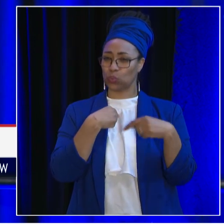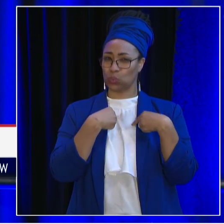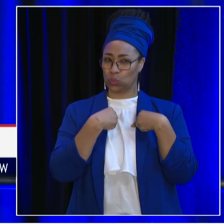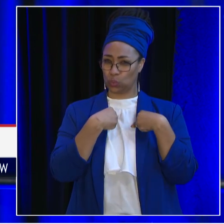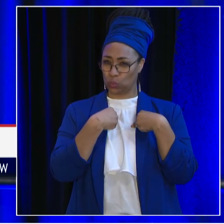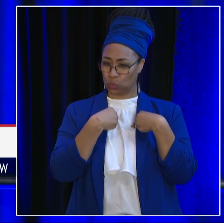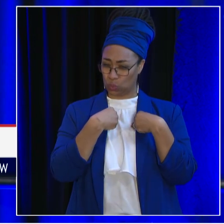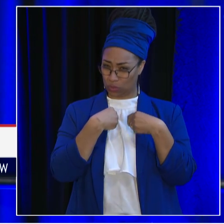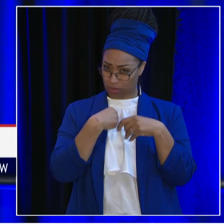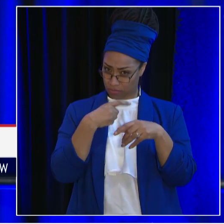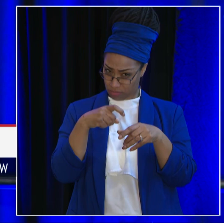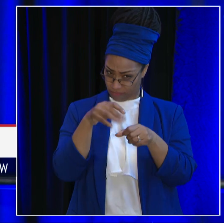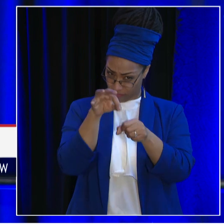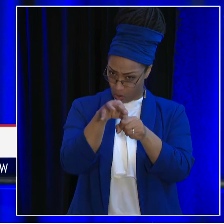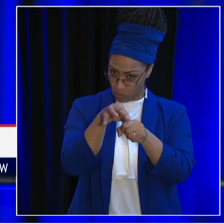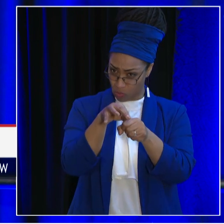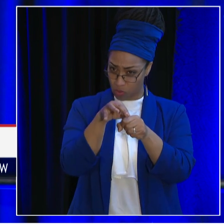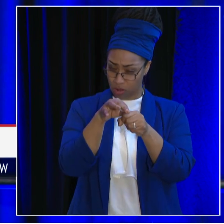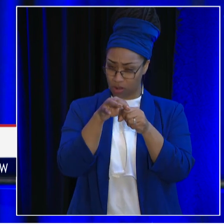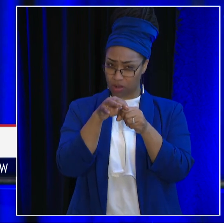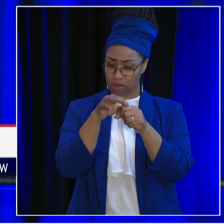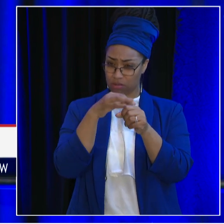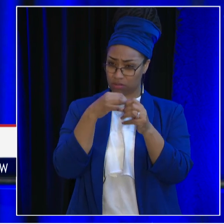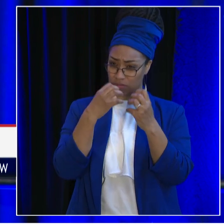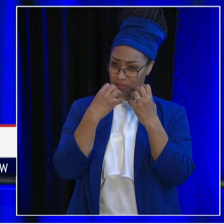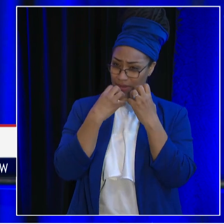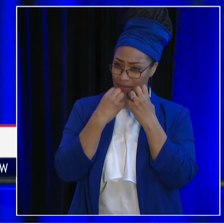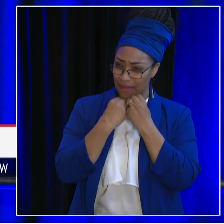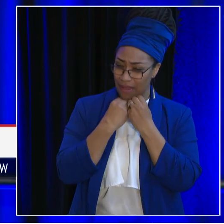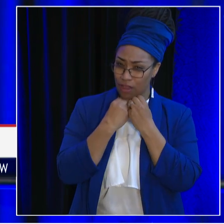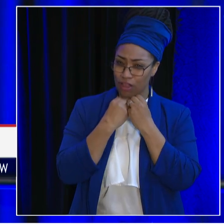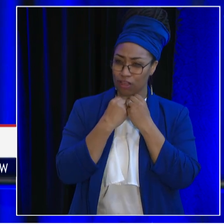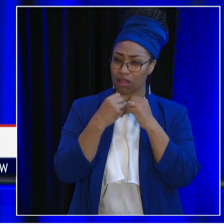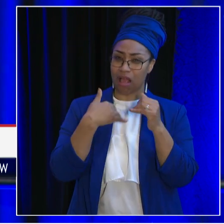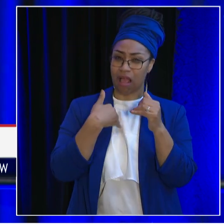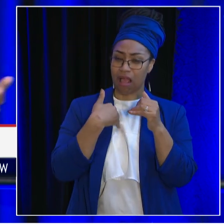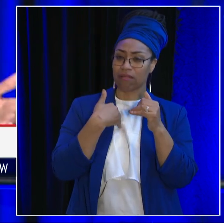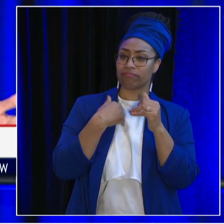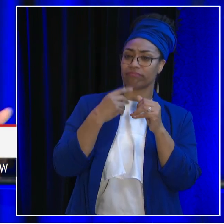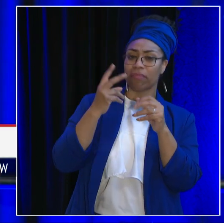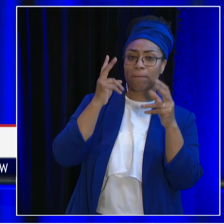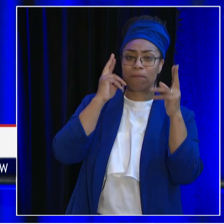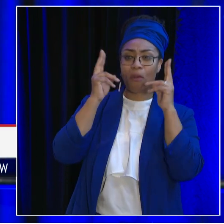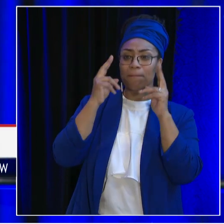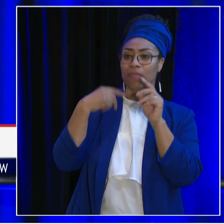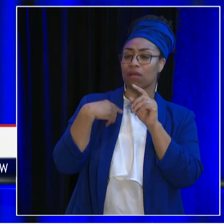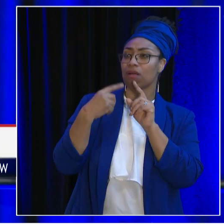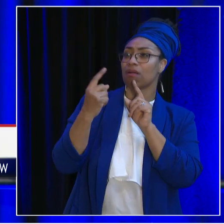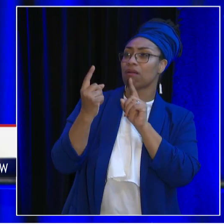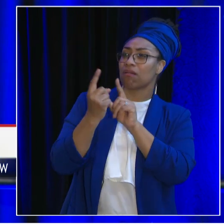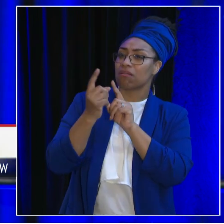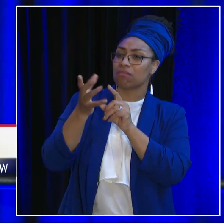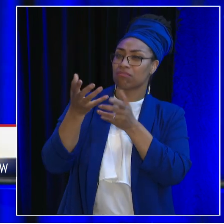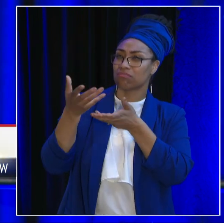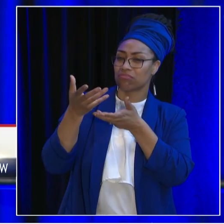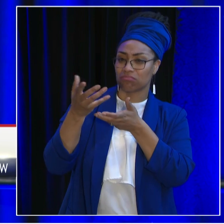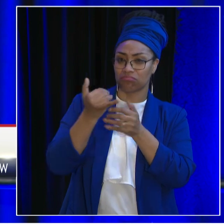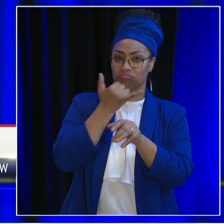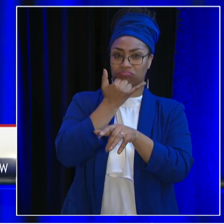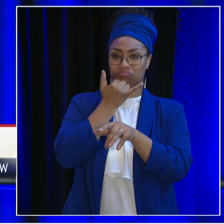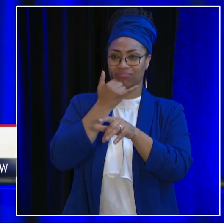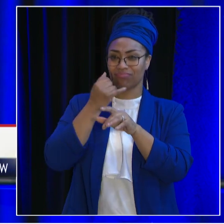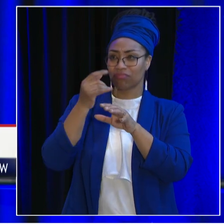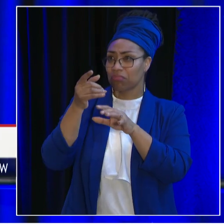my barber of 15 years, he made a mistake when he was 17 years old, and he had never been able to vote in his entire life. He's